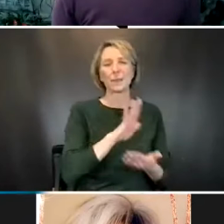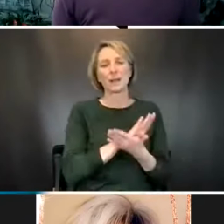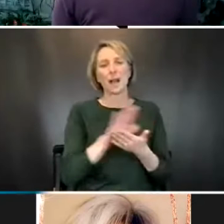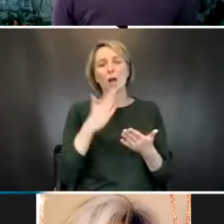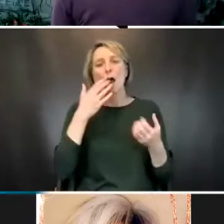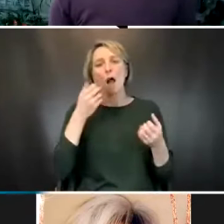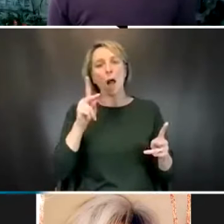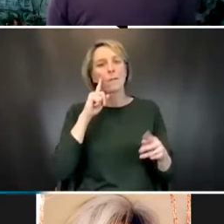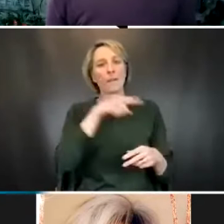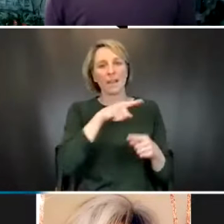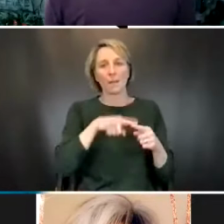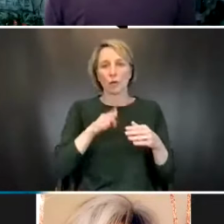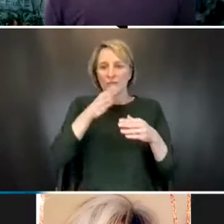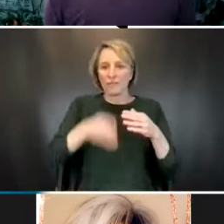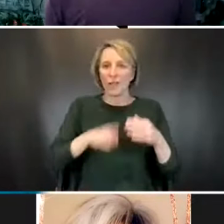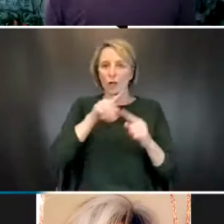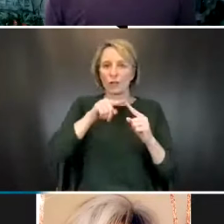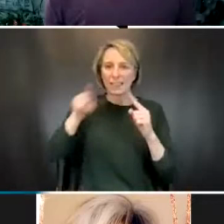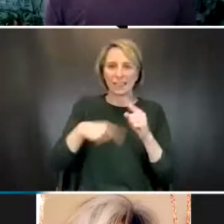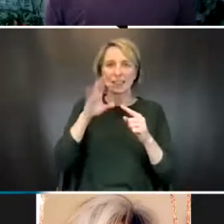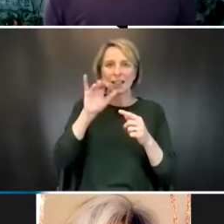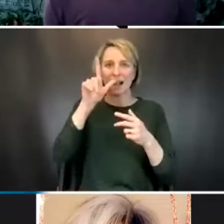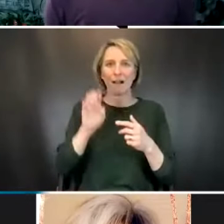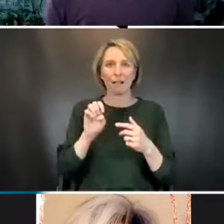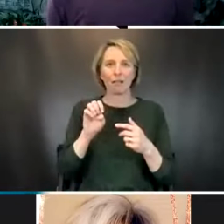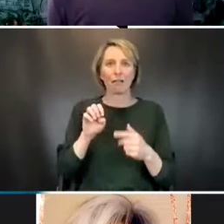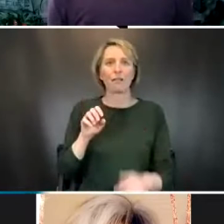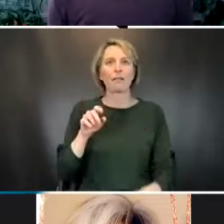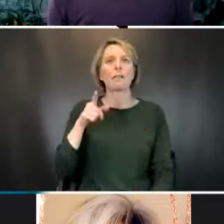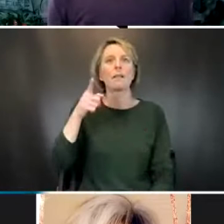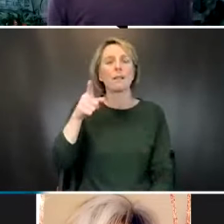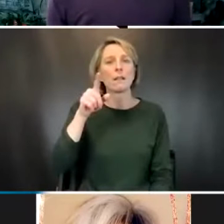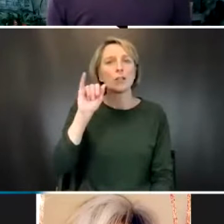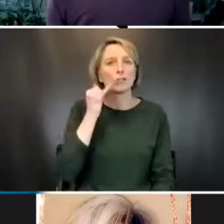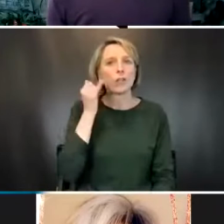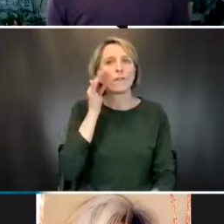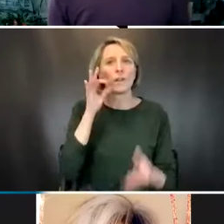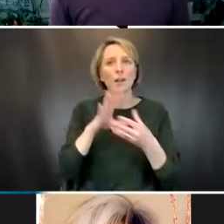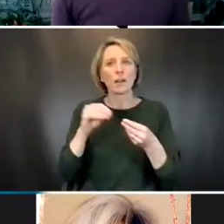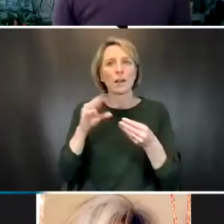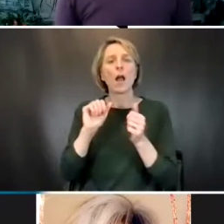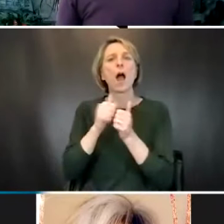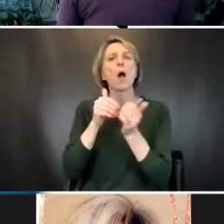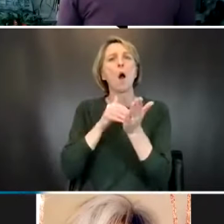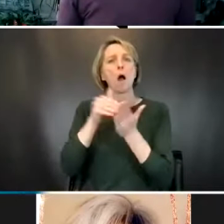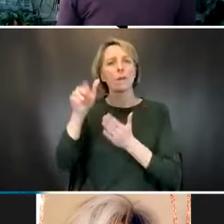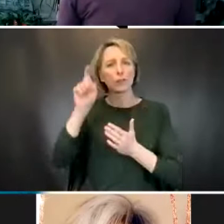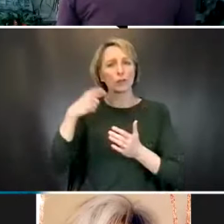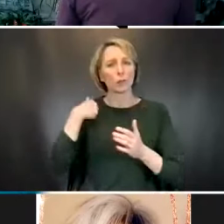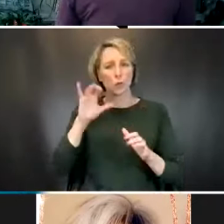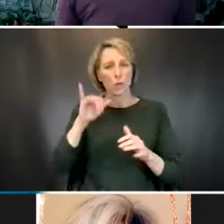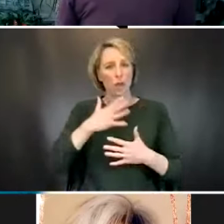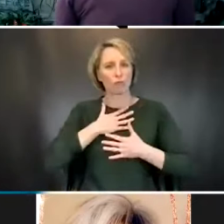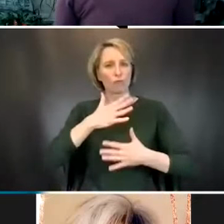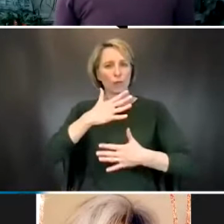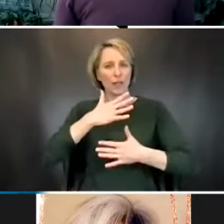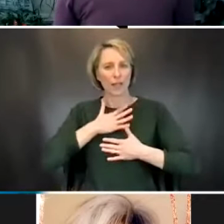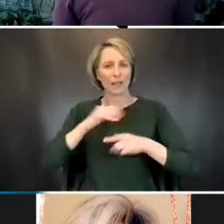cycle. Jennifer saying, what is your recommended frequency of the breathing technique? I would